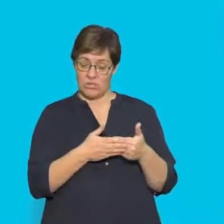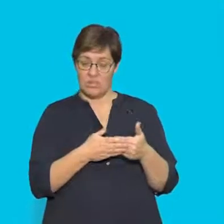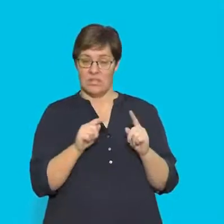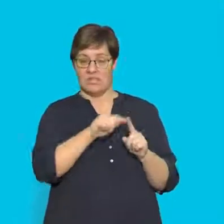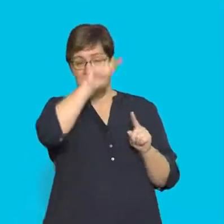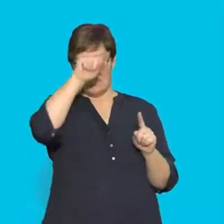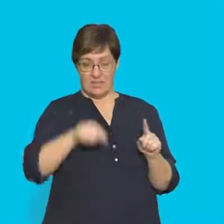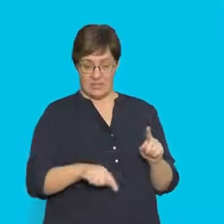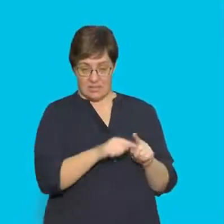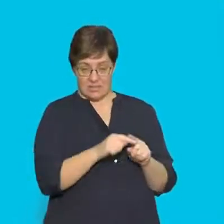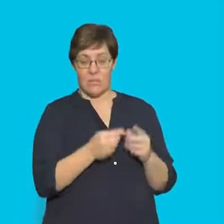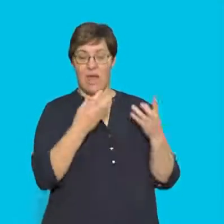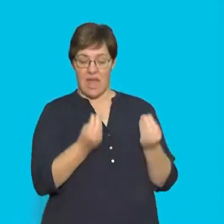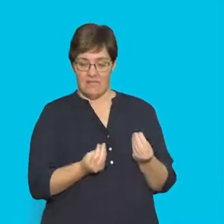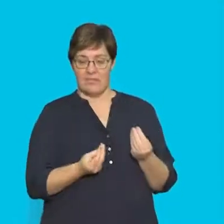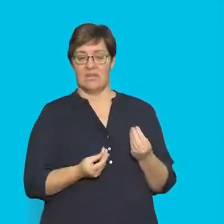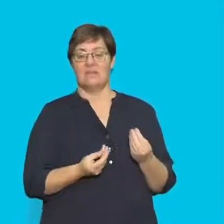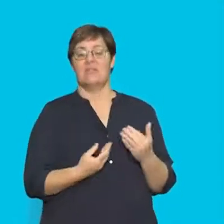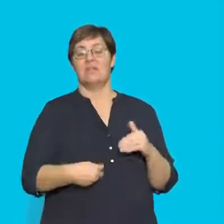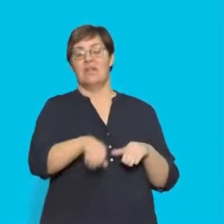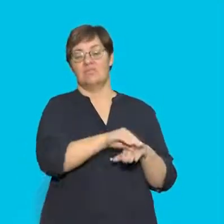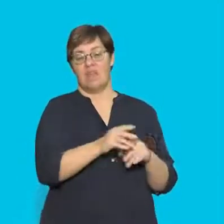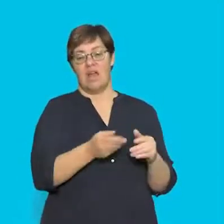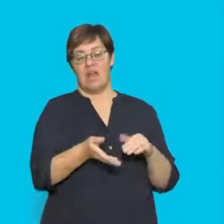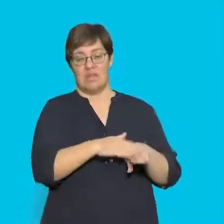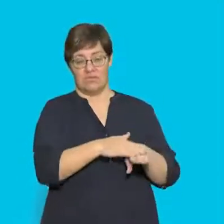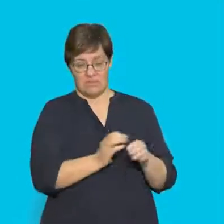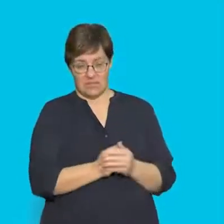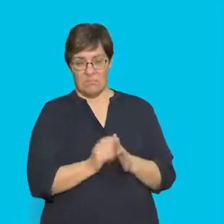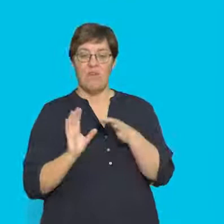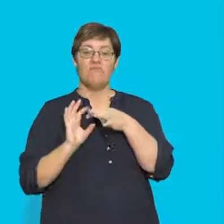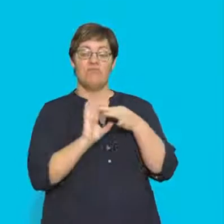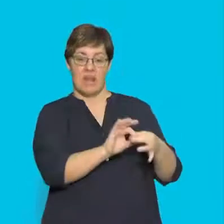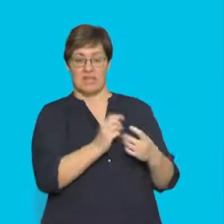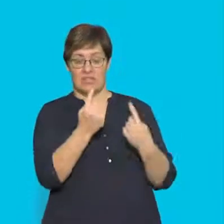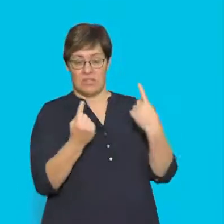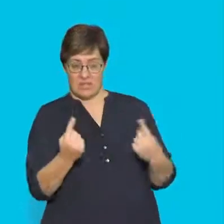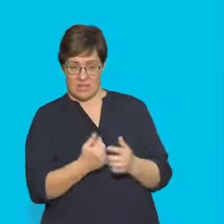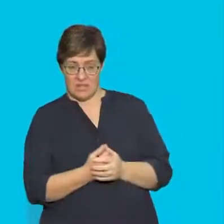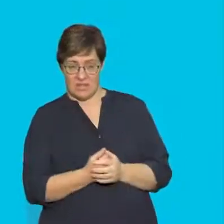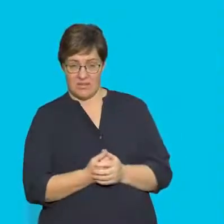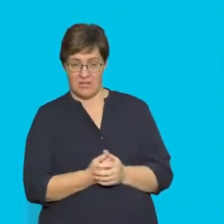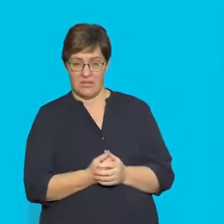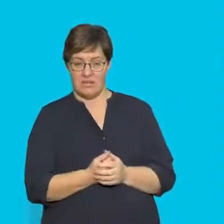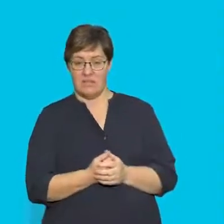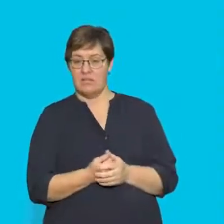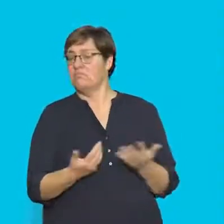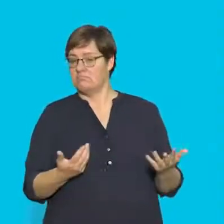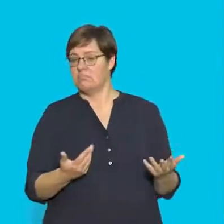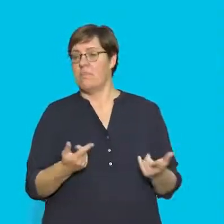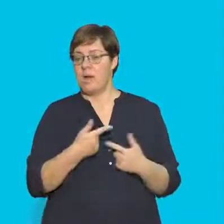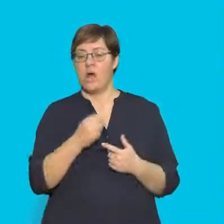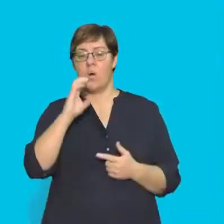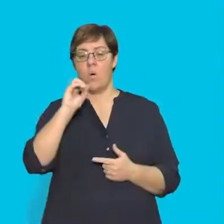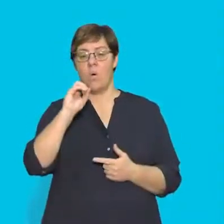have an induced current. These are related to each other, and they're related simply by Ohm's law, where we